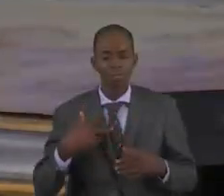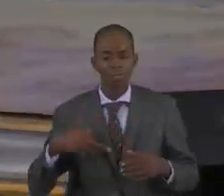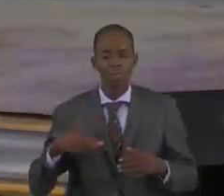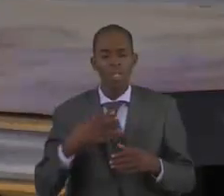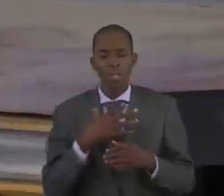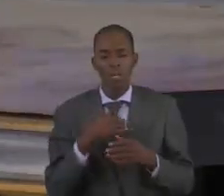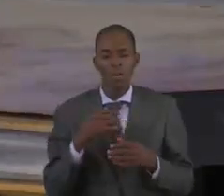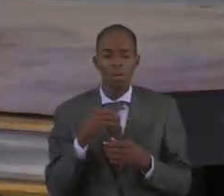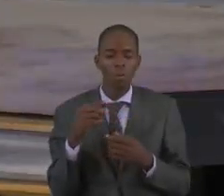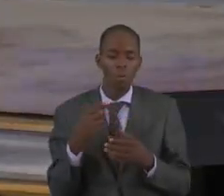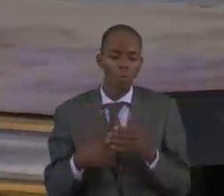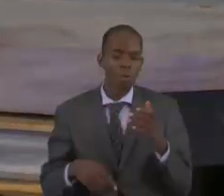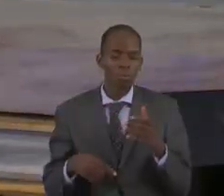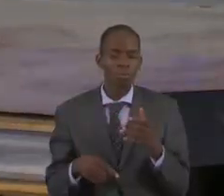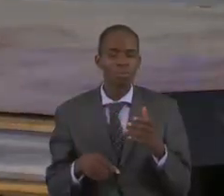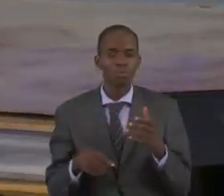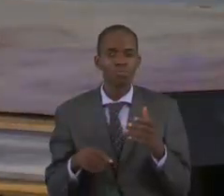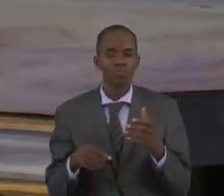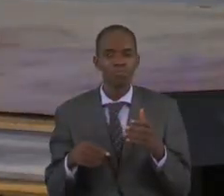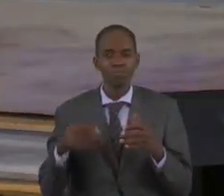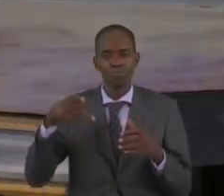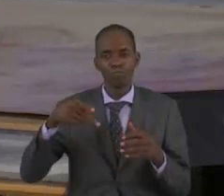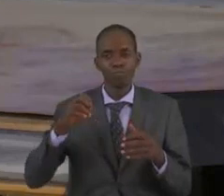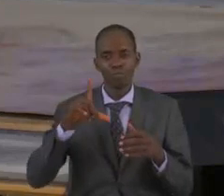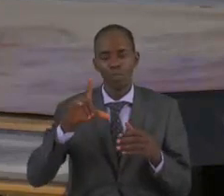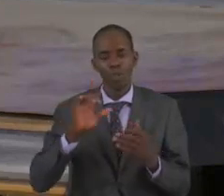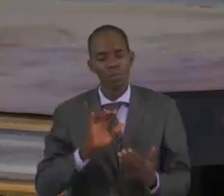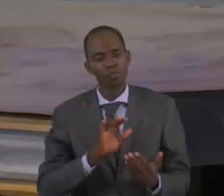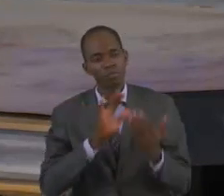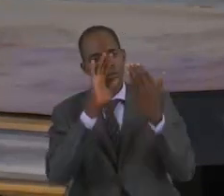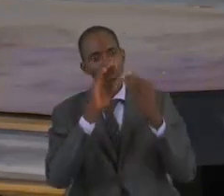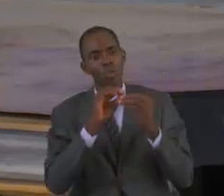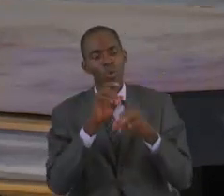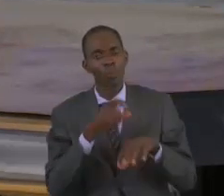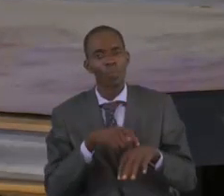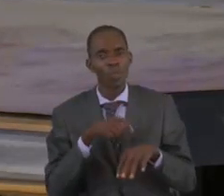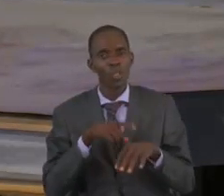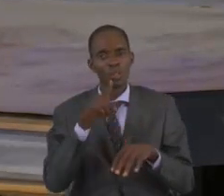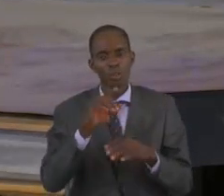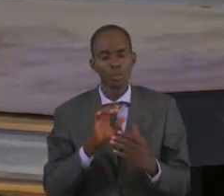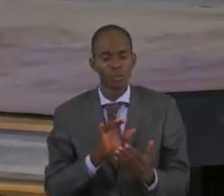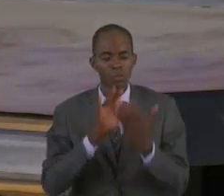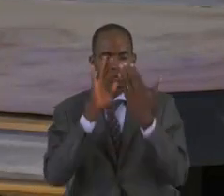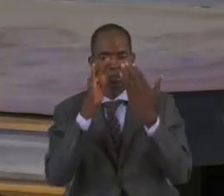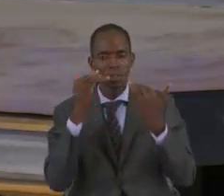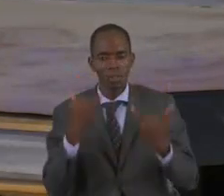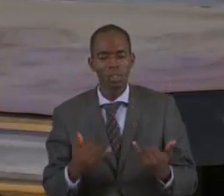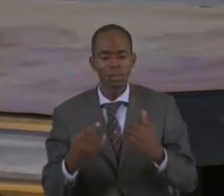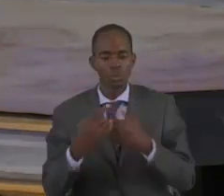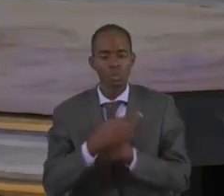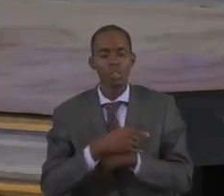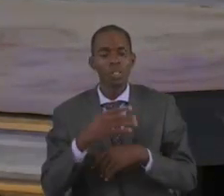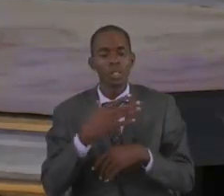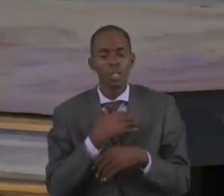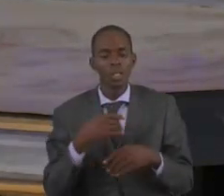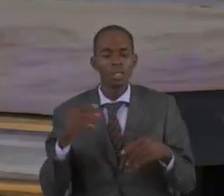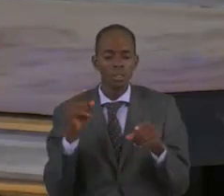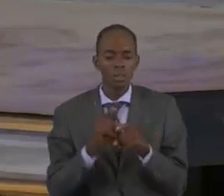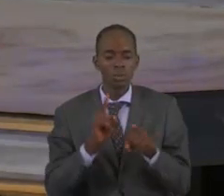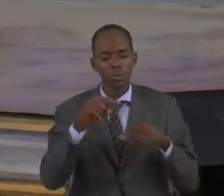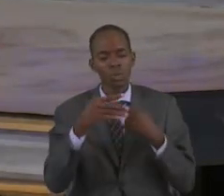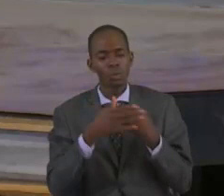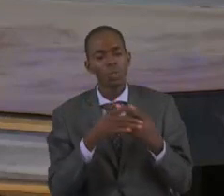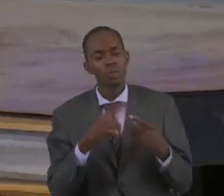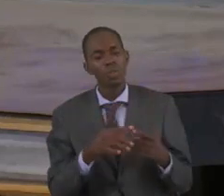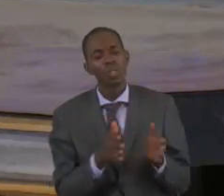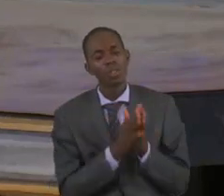Paul confronted in his own day, you confront today. And if God had to give him power and strength